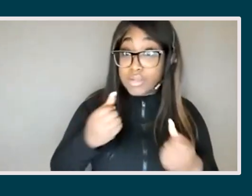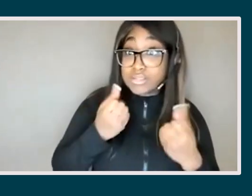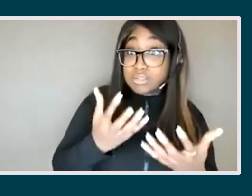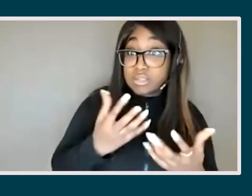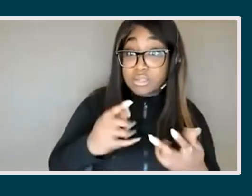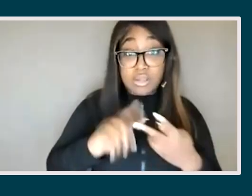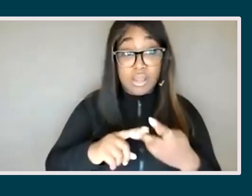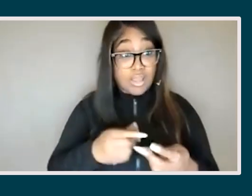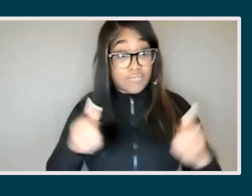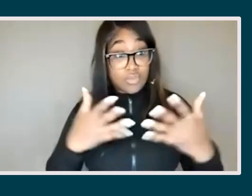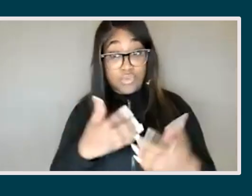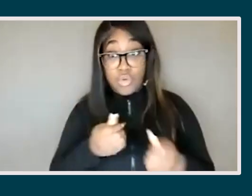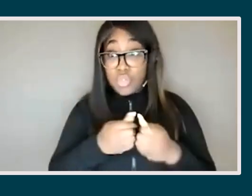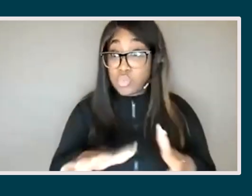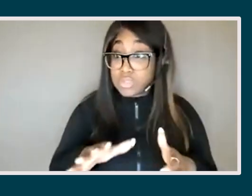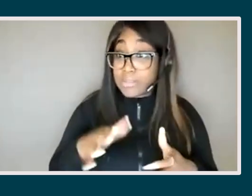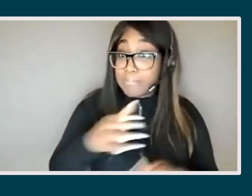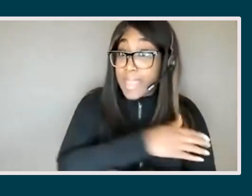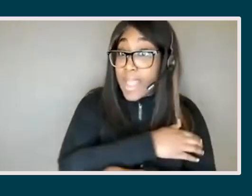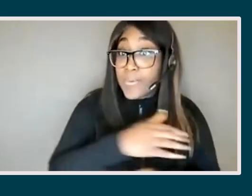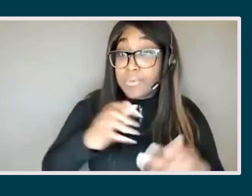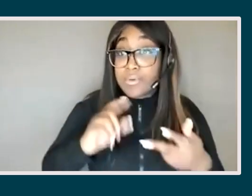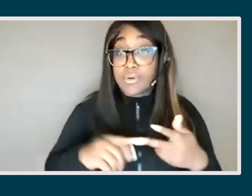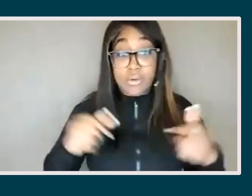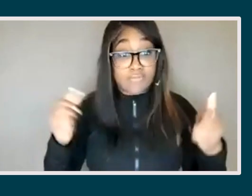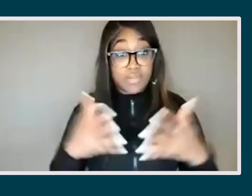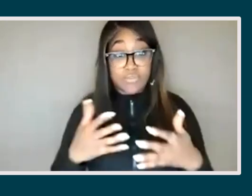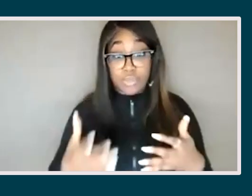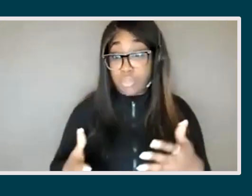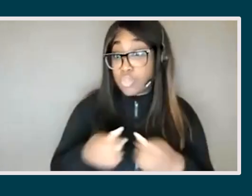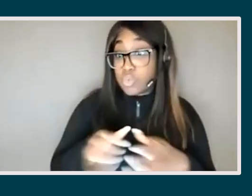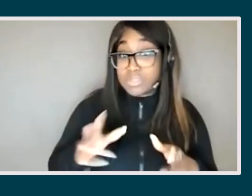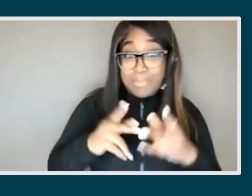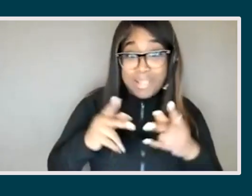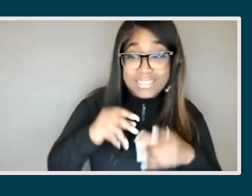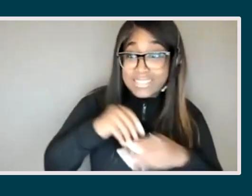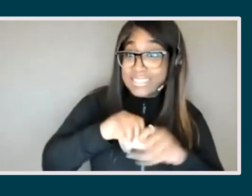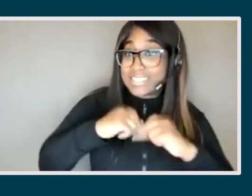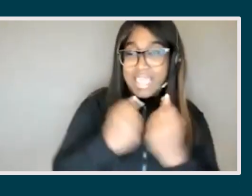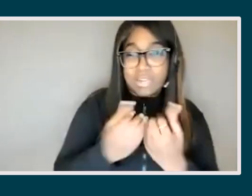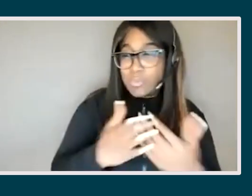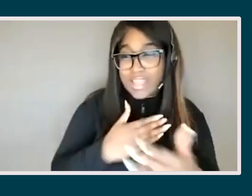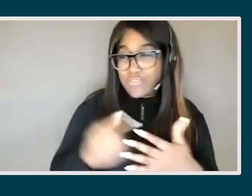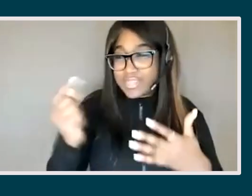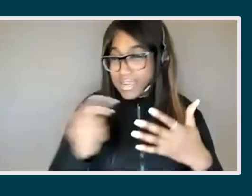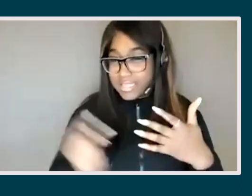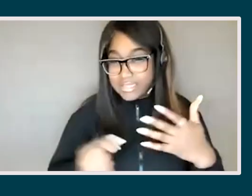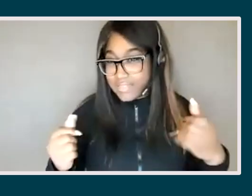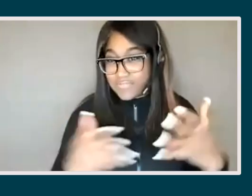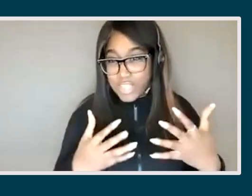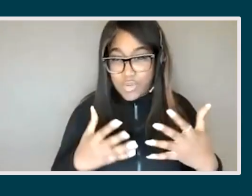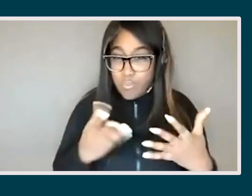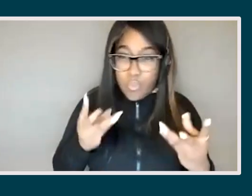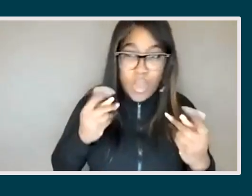my power? Am I fearful of losing my place in society? Whatever that is, I am fearful of